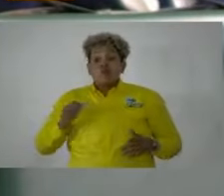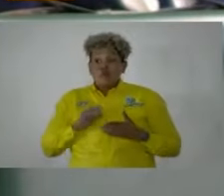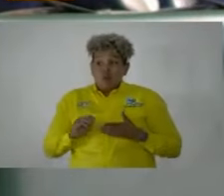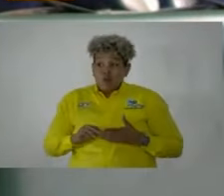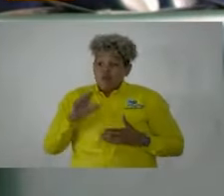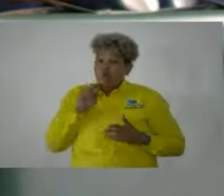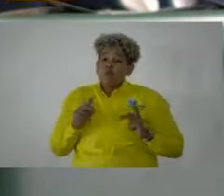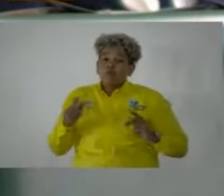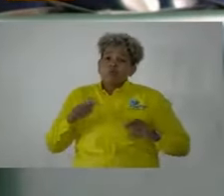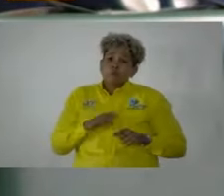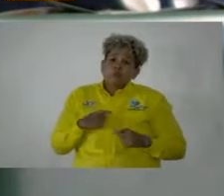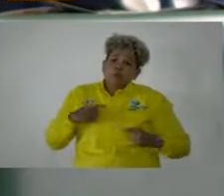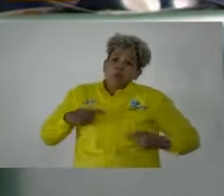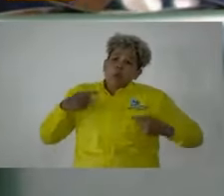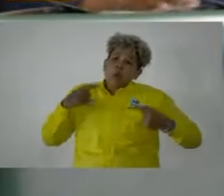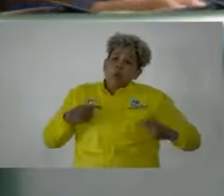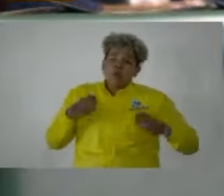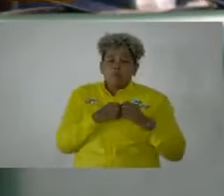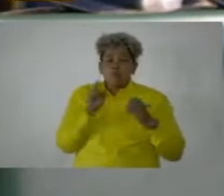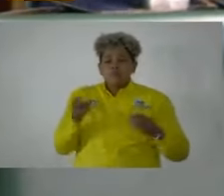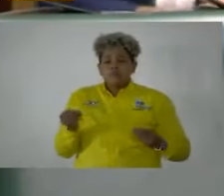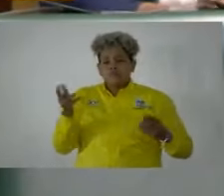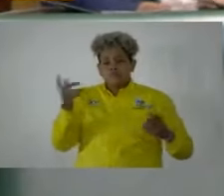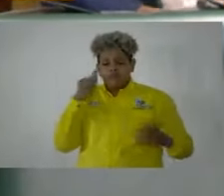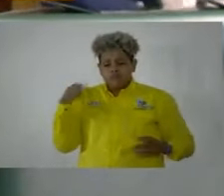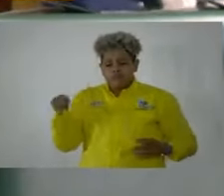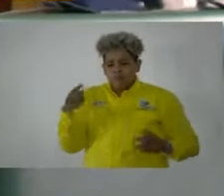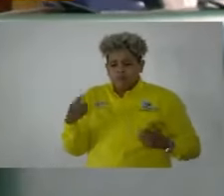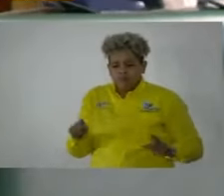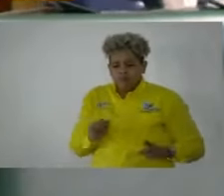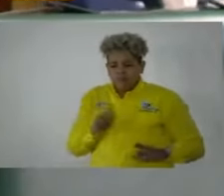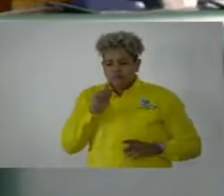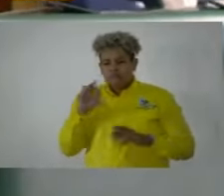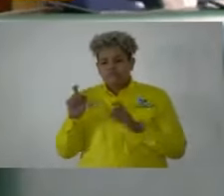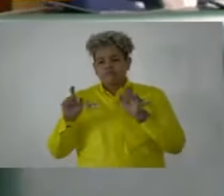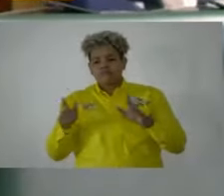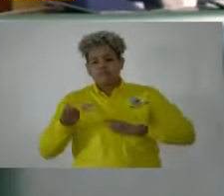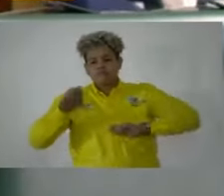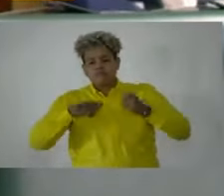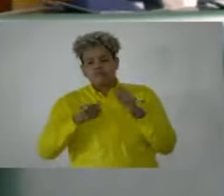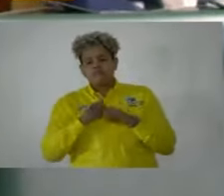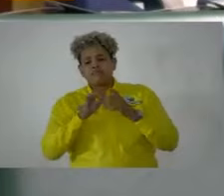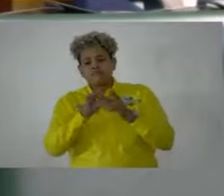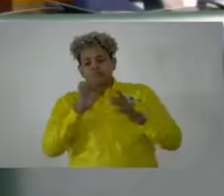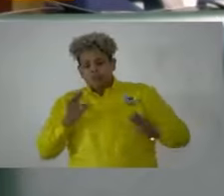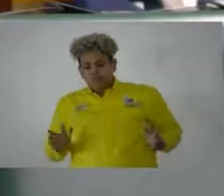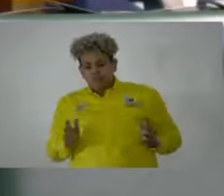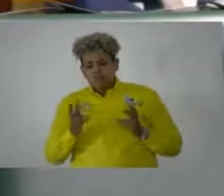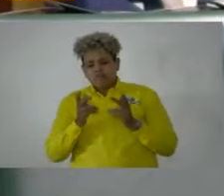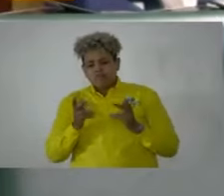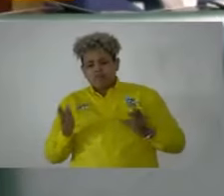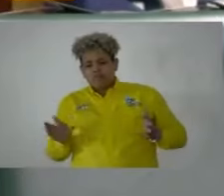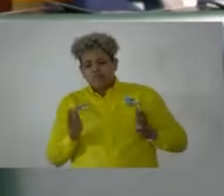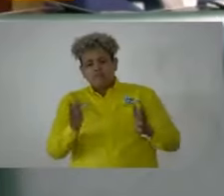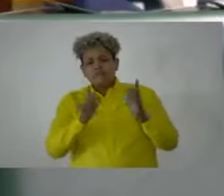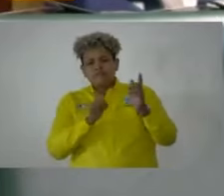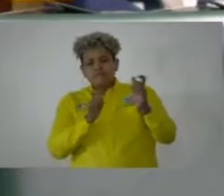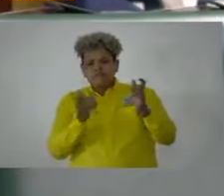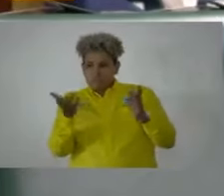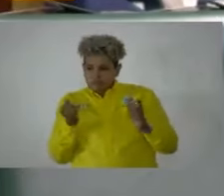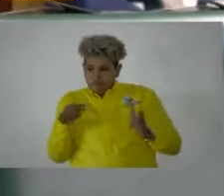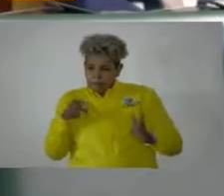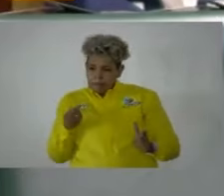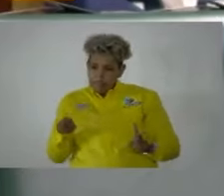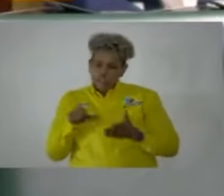struggling and much more is needed to be done for them. Administrative changes to facilitate the speedy commencement of